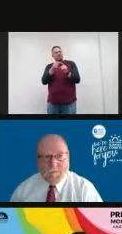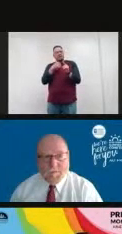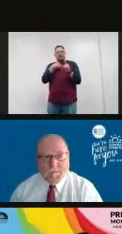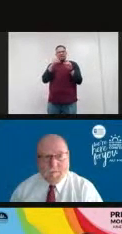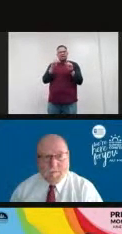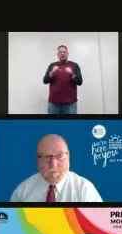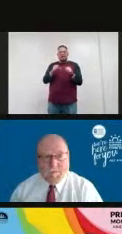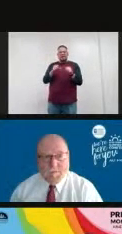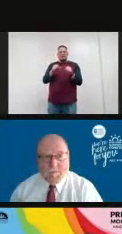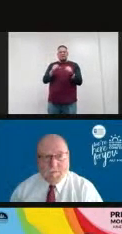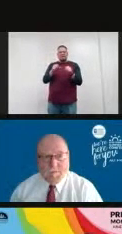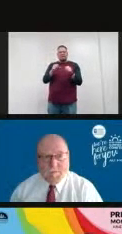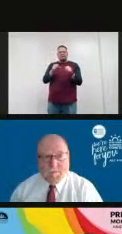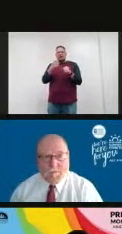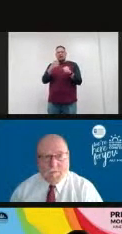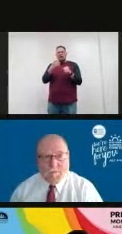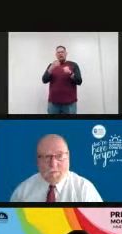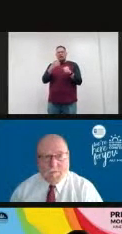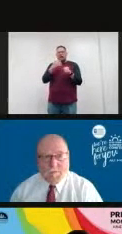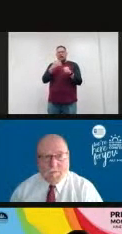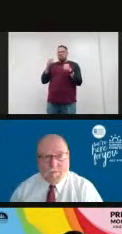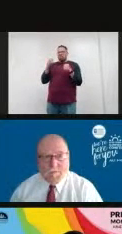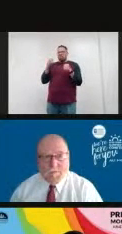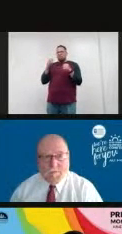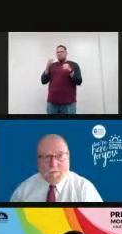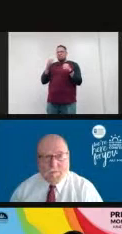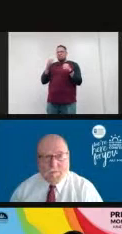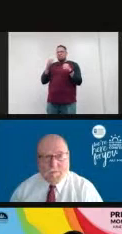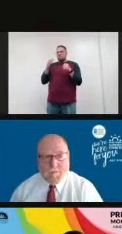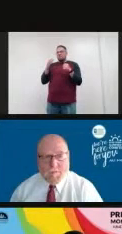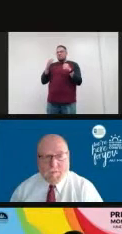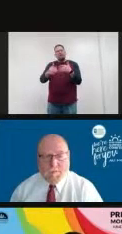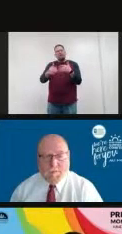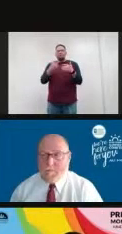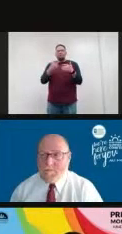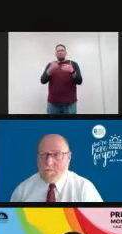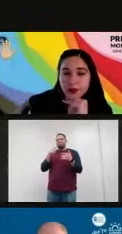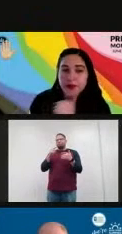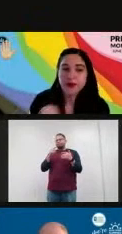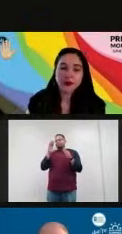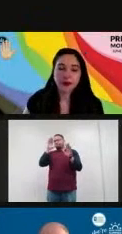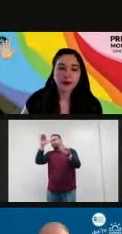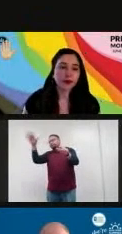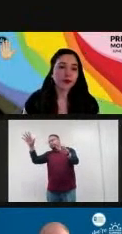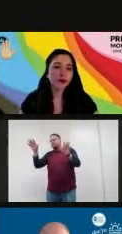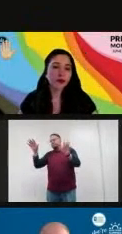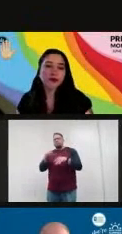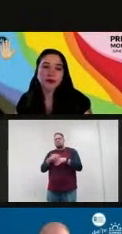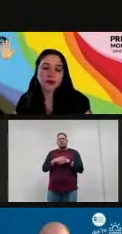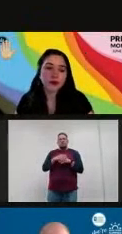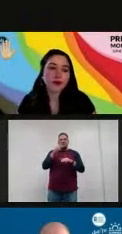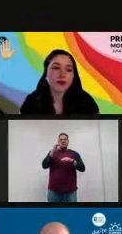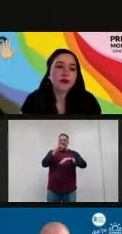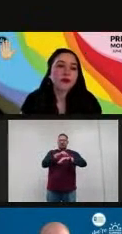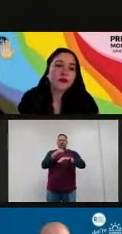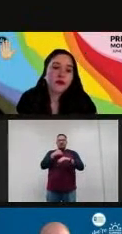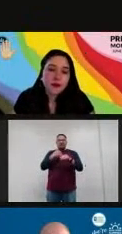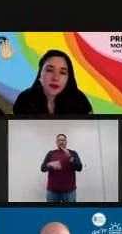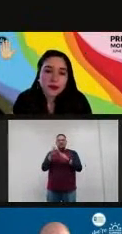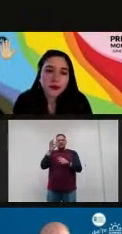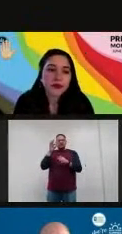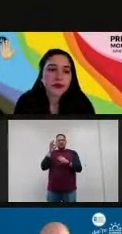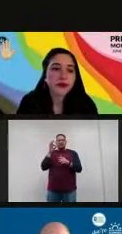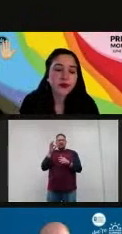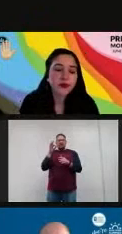safely say, let me go along to get along. Because there has been times where I found it was